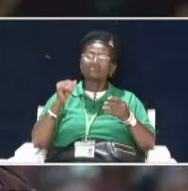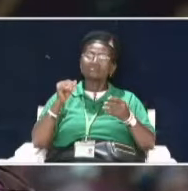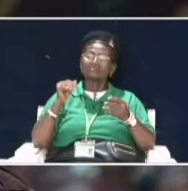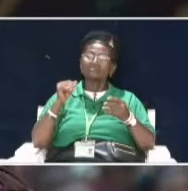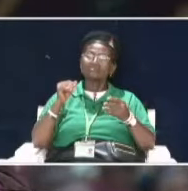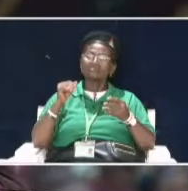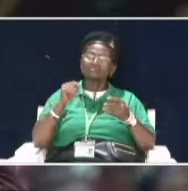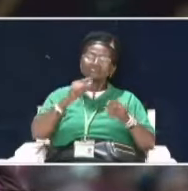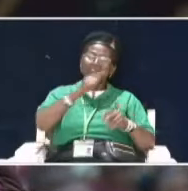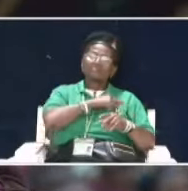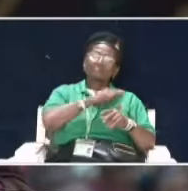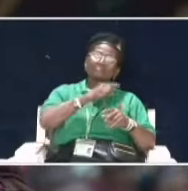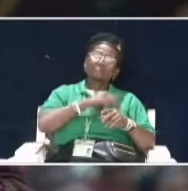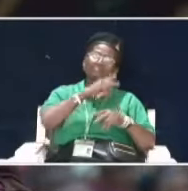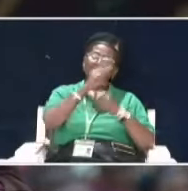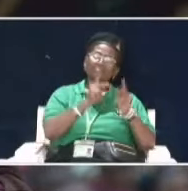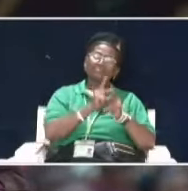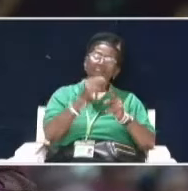lazy kind of prayer